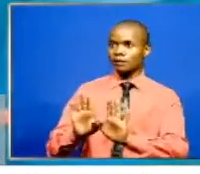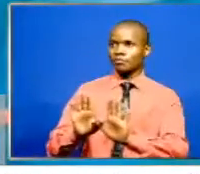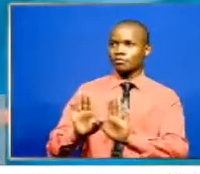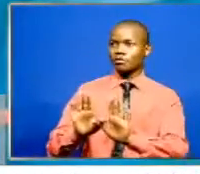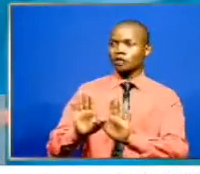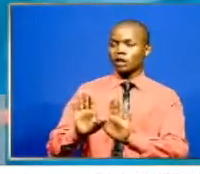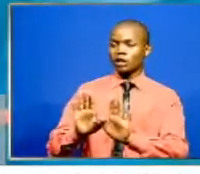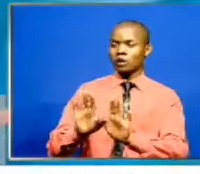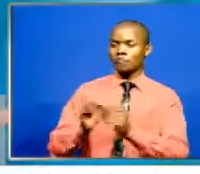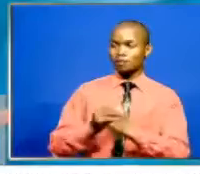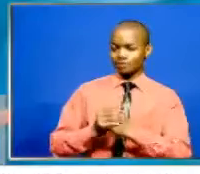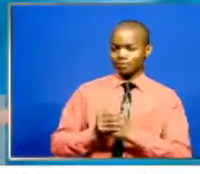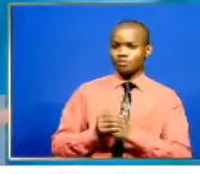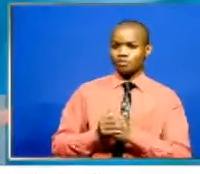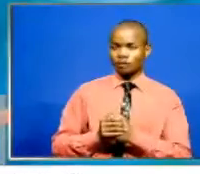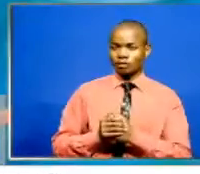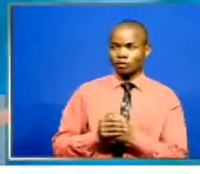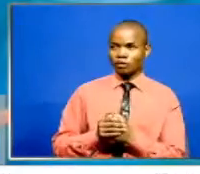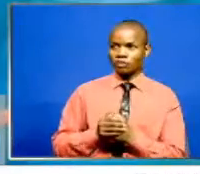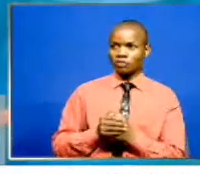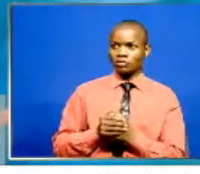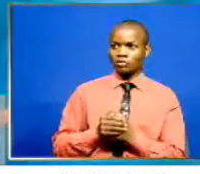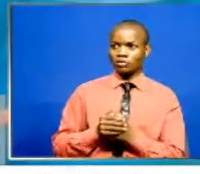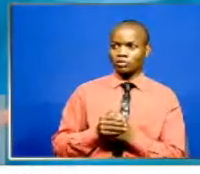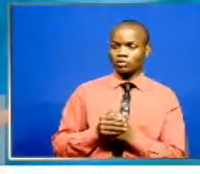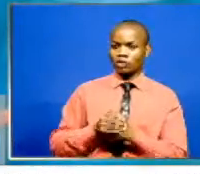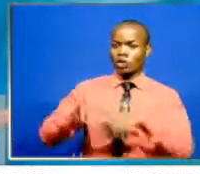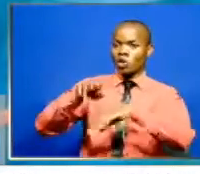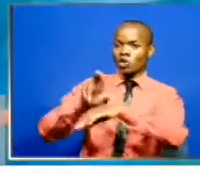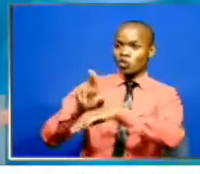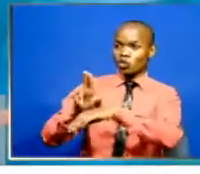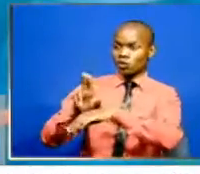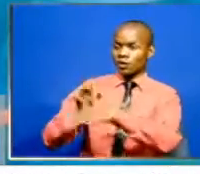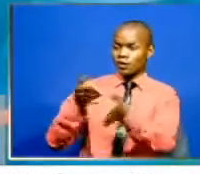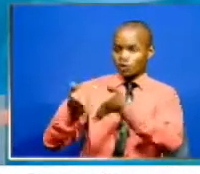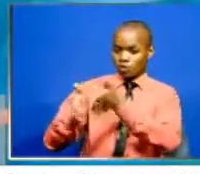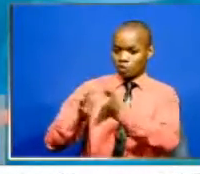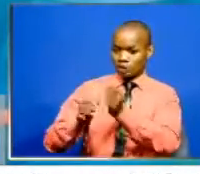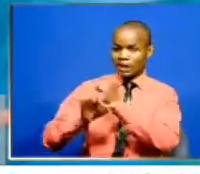the opportunity of, member state moving toward